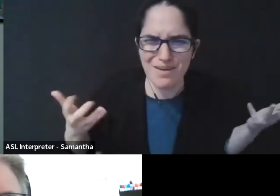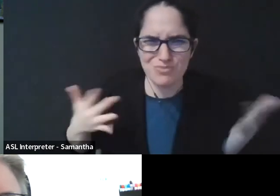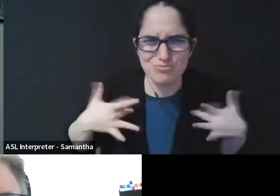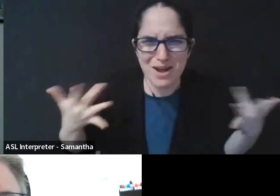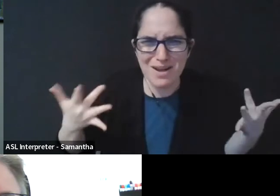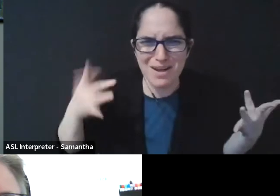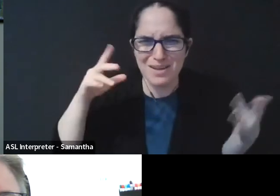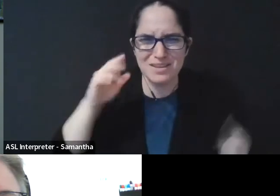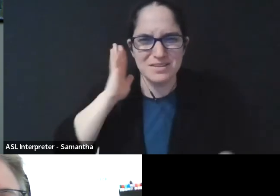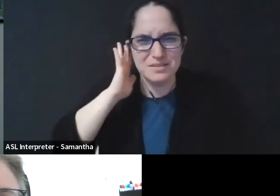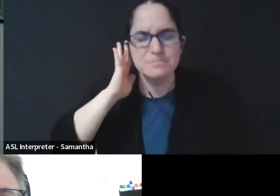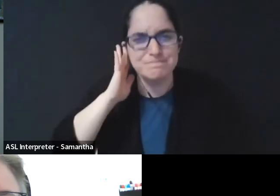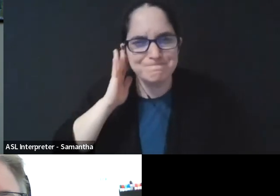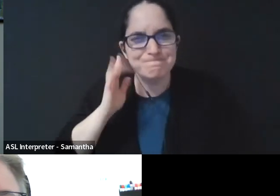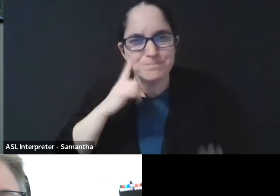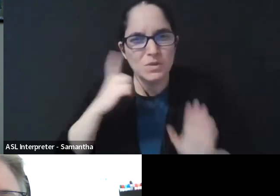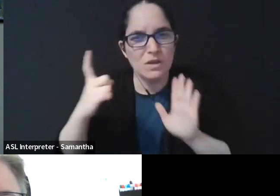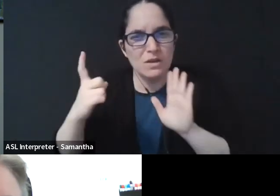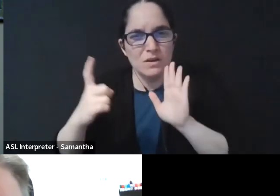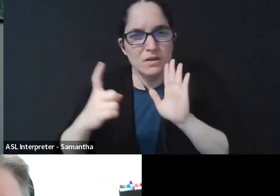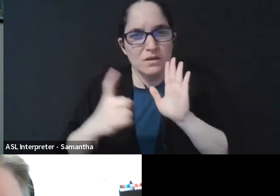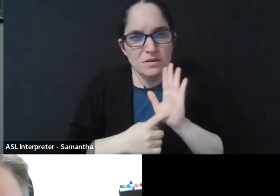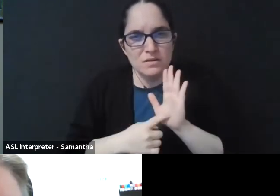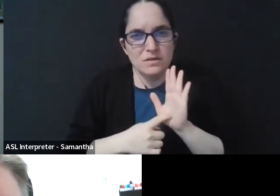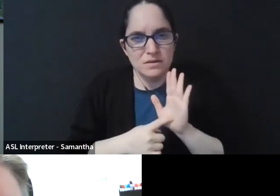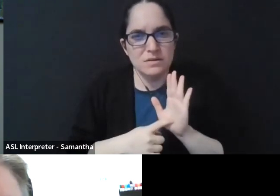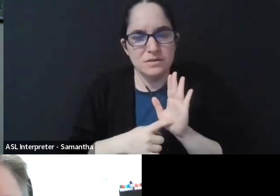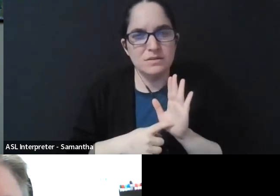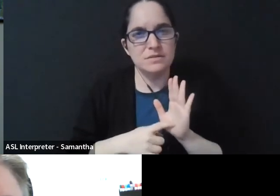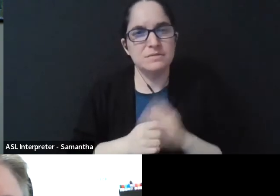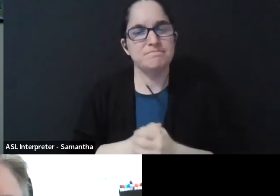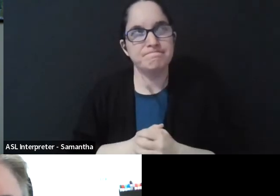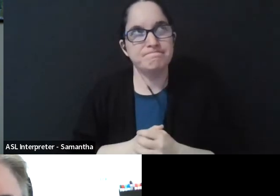that things like that very, very